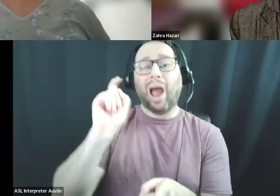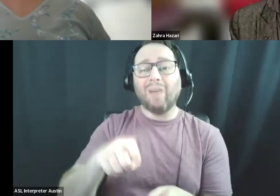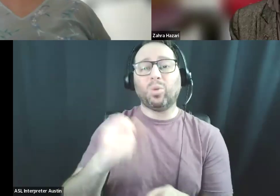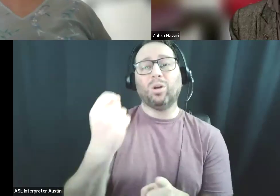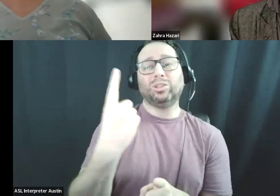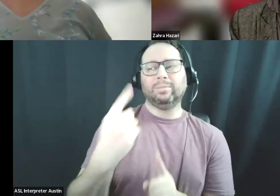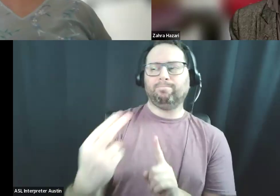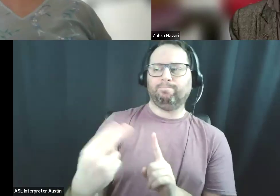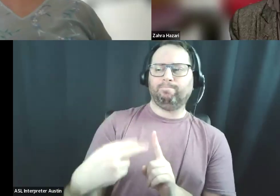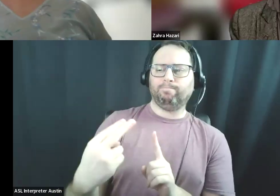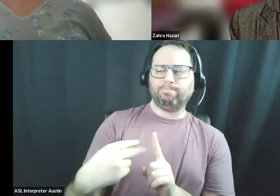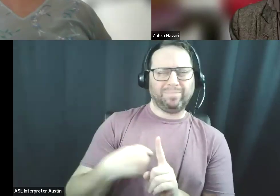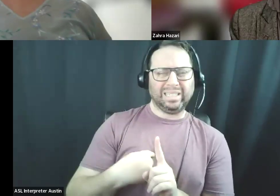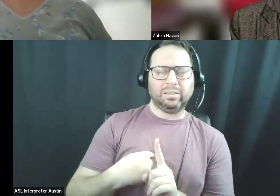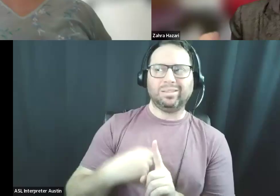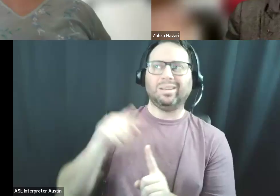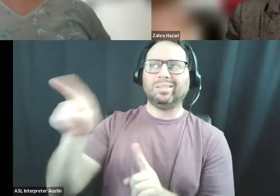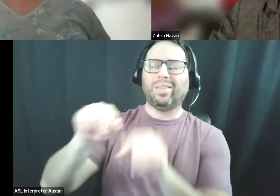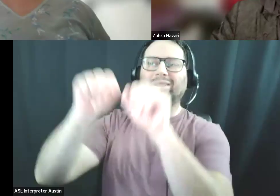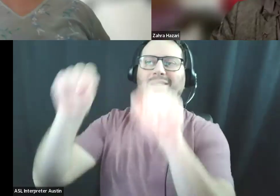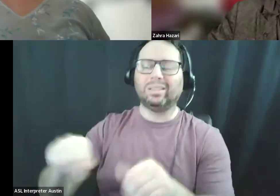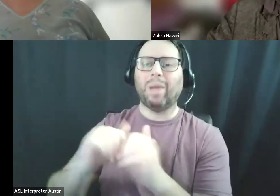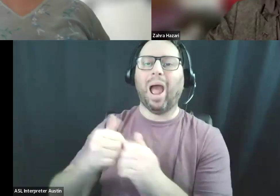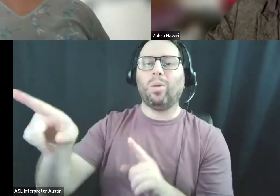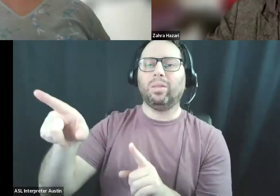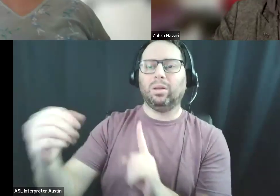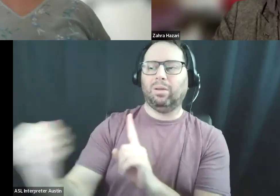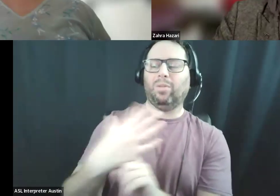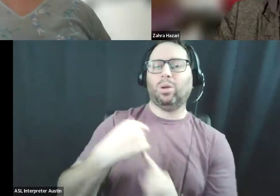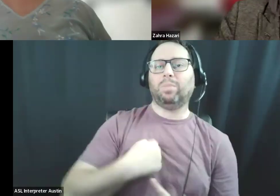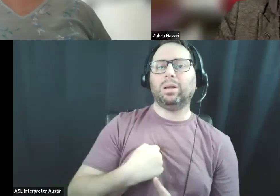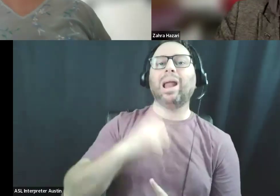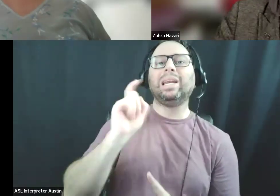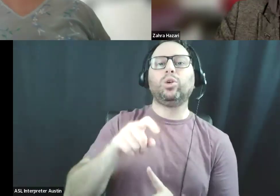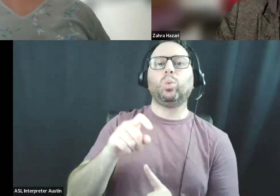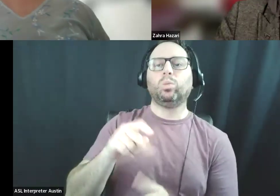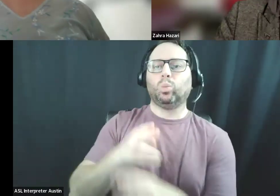system is acting on them, and then externalize it, not internalize it.